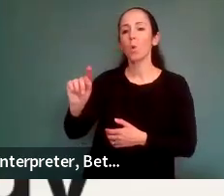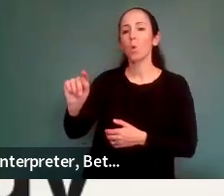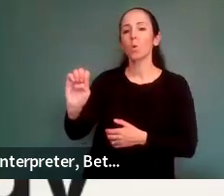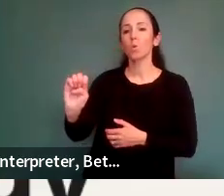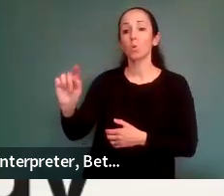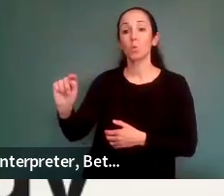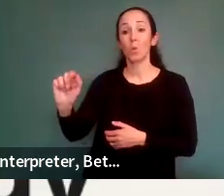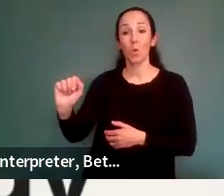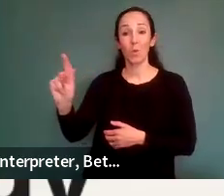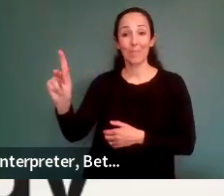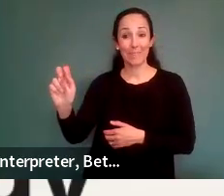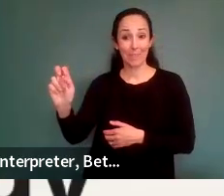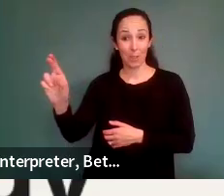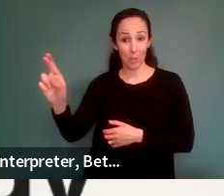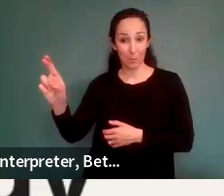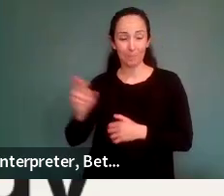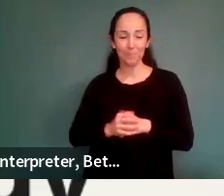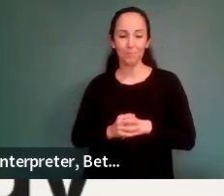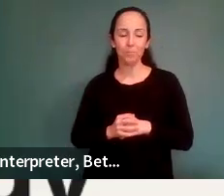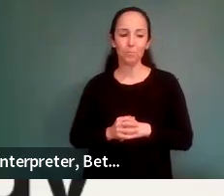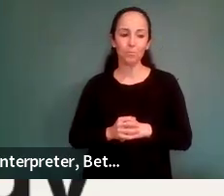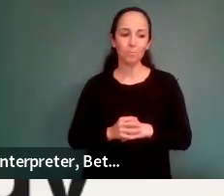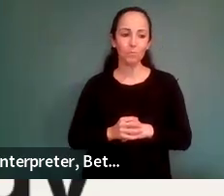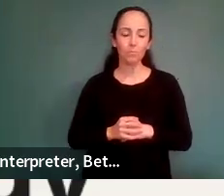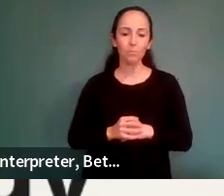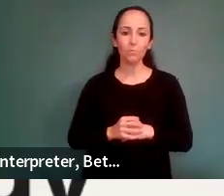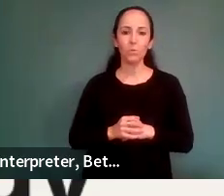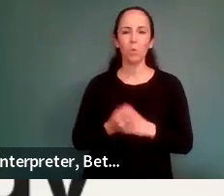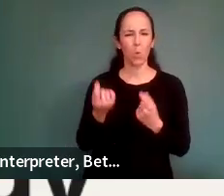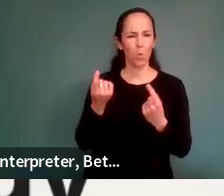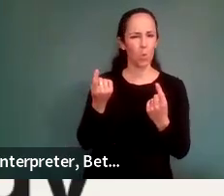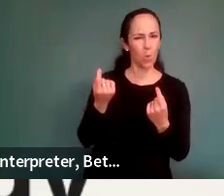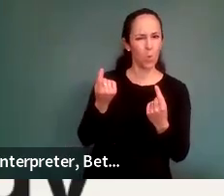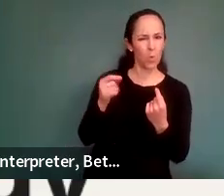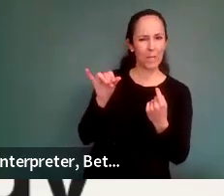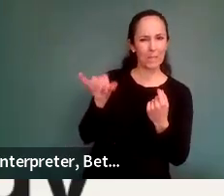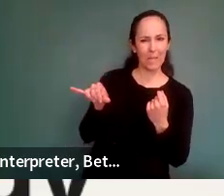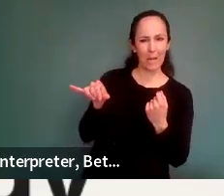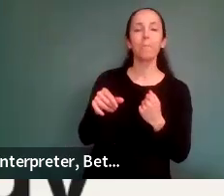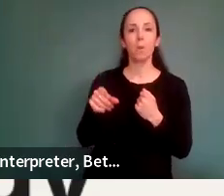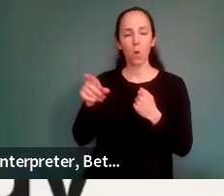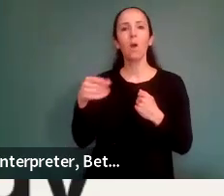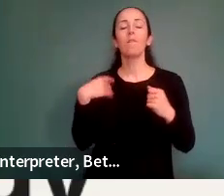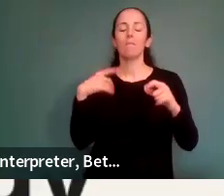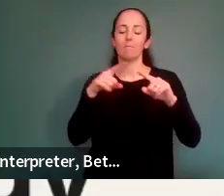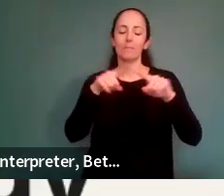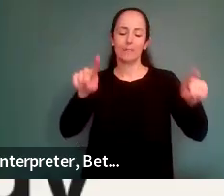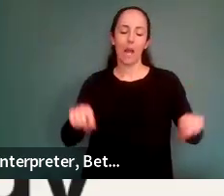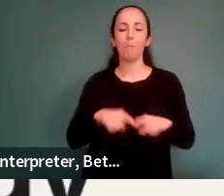Braille note takers have a built-in tablet, or I should say comes with a tablet. It's an Android